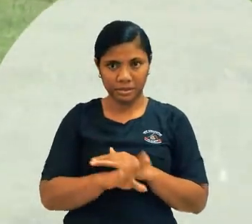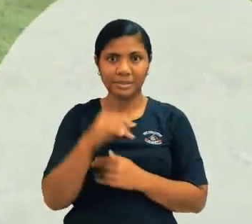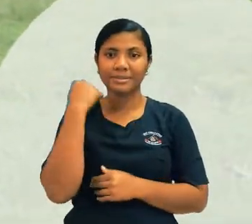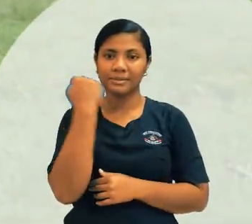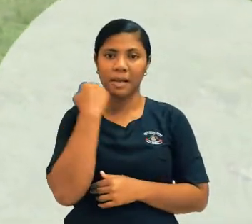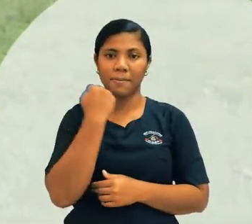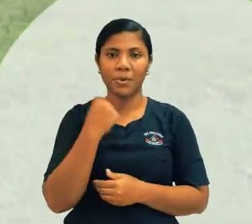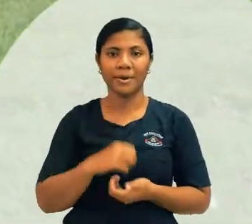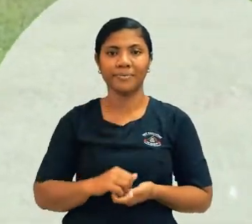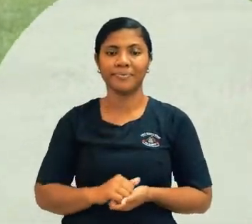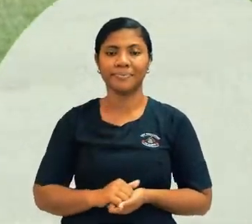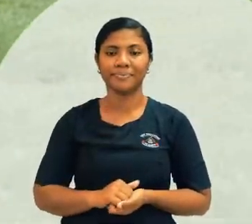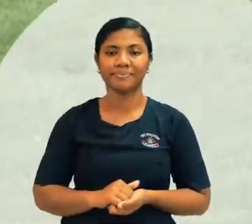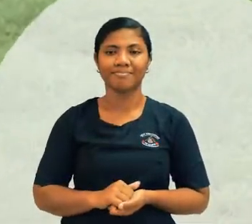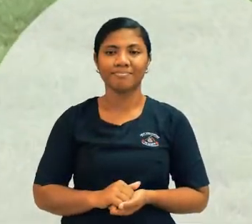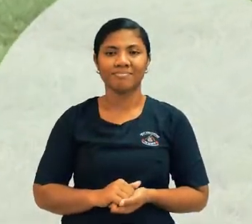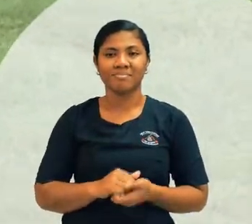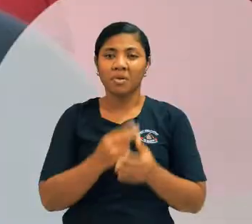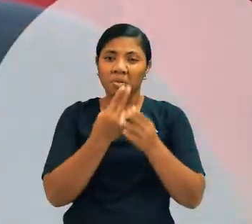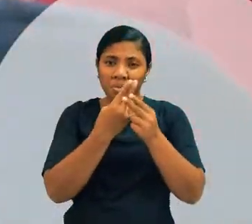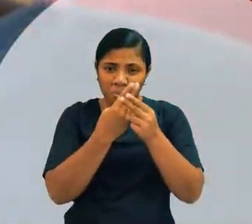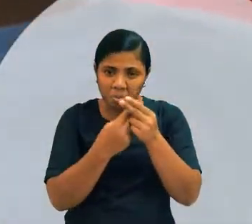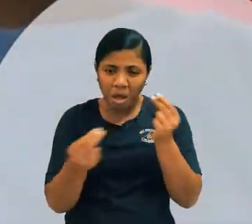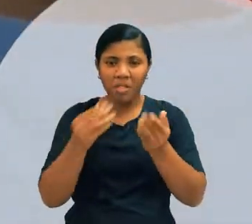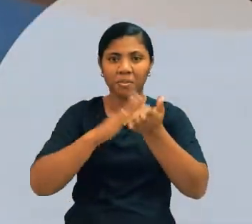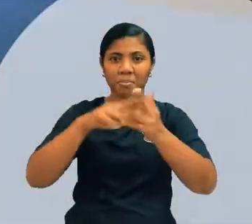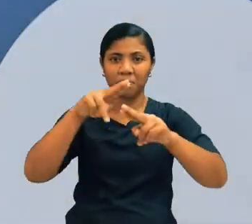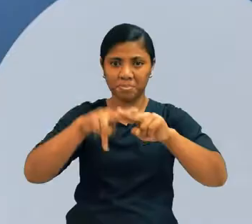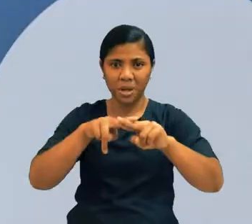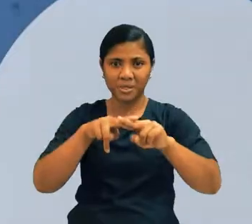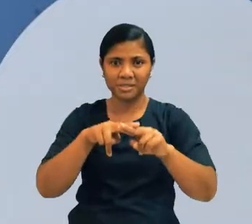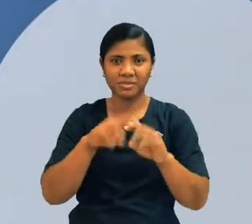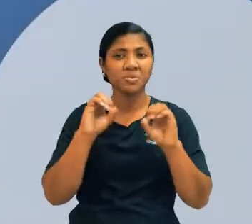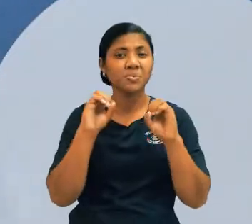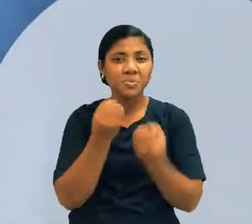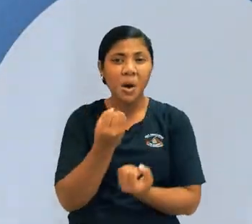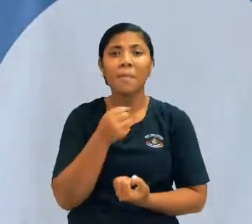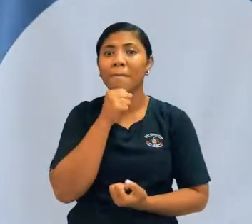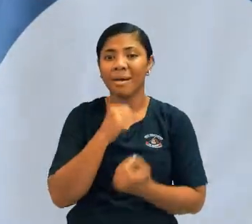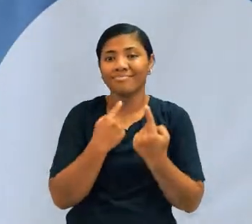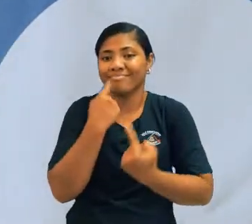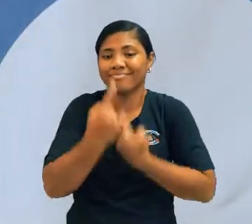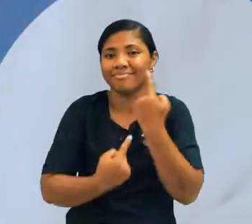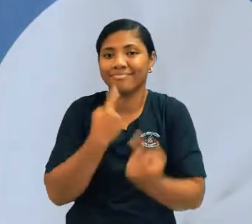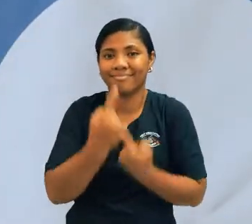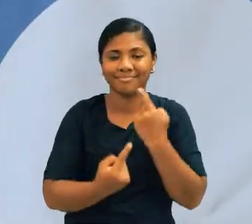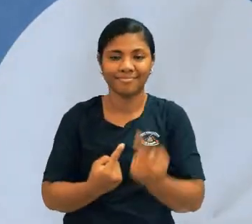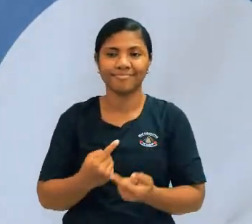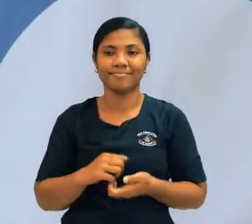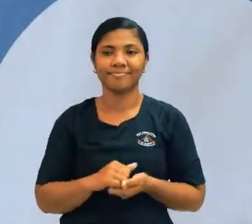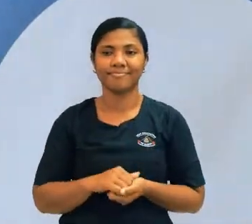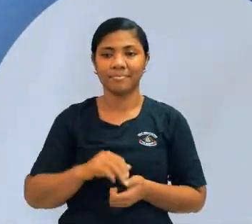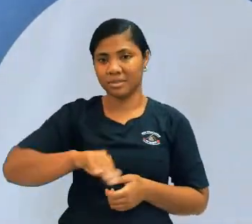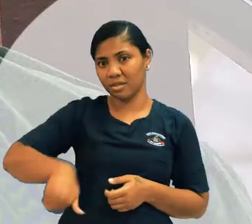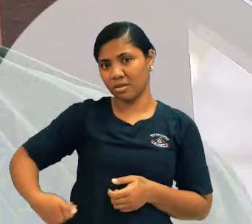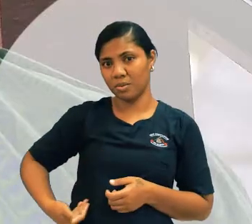o ngā whangei la malke leo mea i o le whanau. Ia ma make sure voi le leo le sefi fo se mako wa inga ia mai le